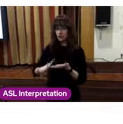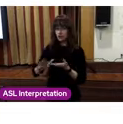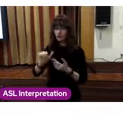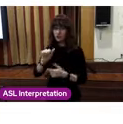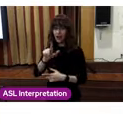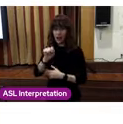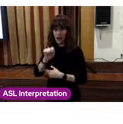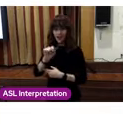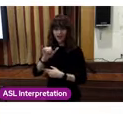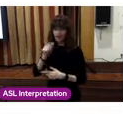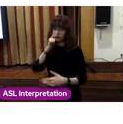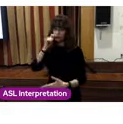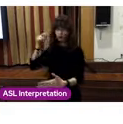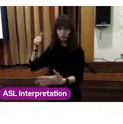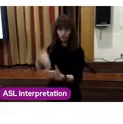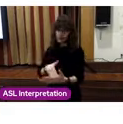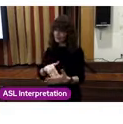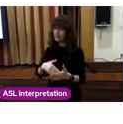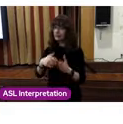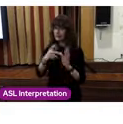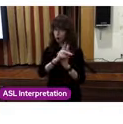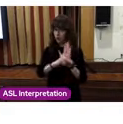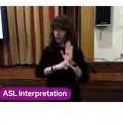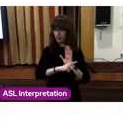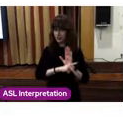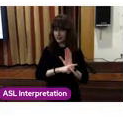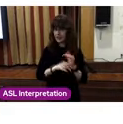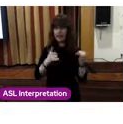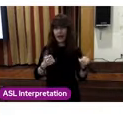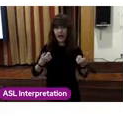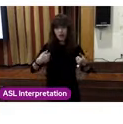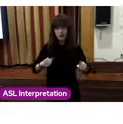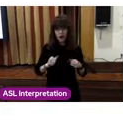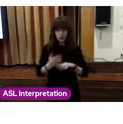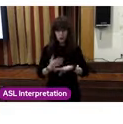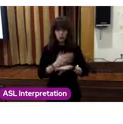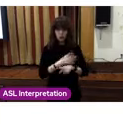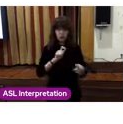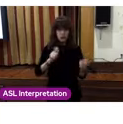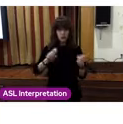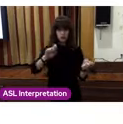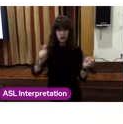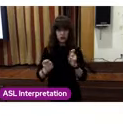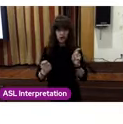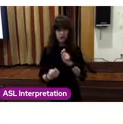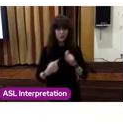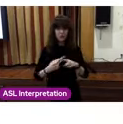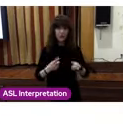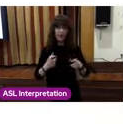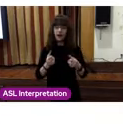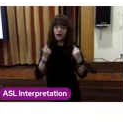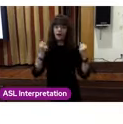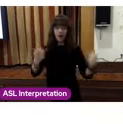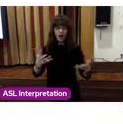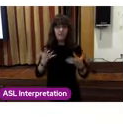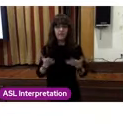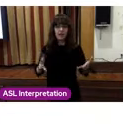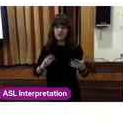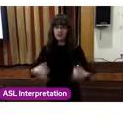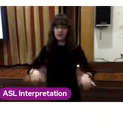racist policy, and then we've tried to evolve from there. But there's a lot of that still haunts us today,